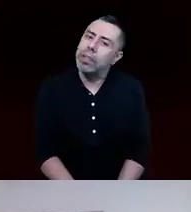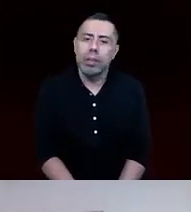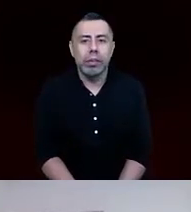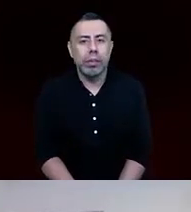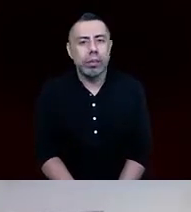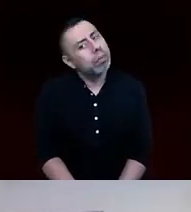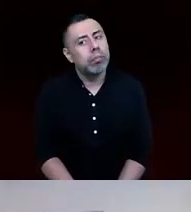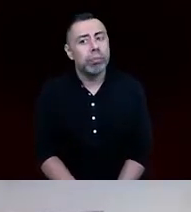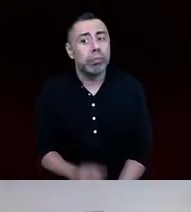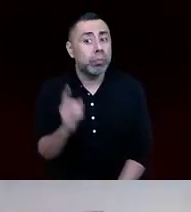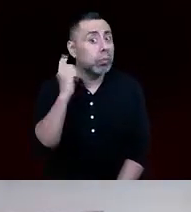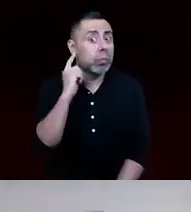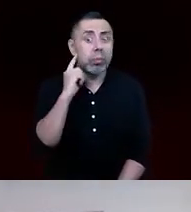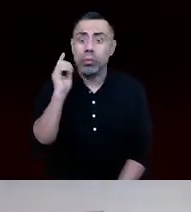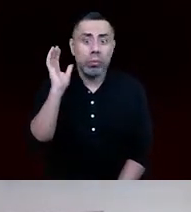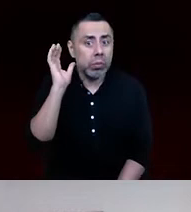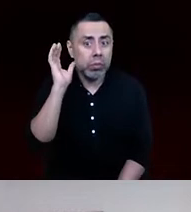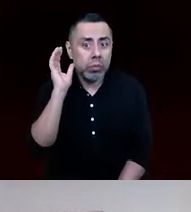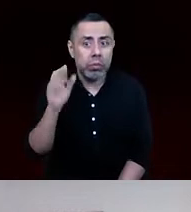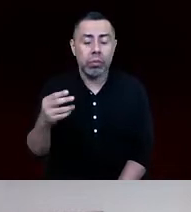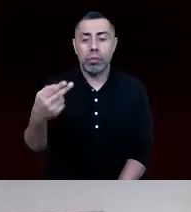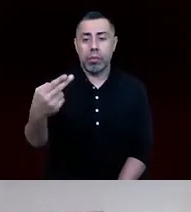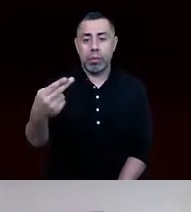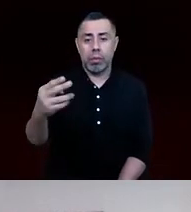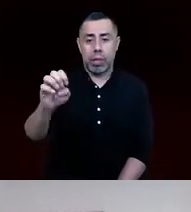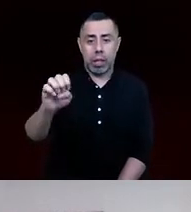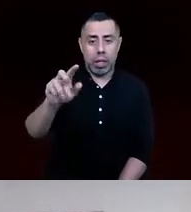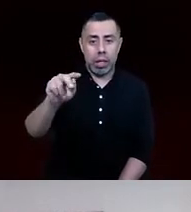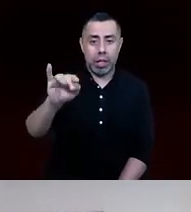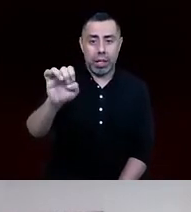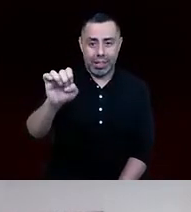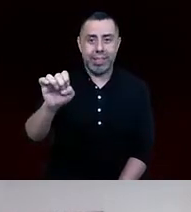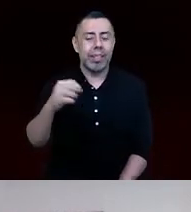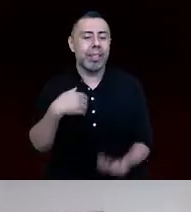I have a question, Z. Hi, it's Hetty.